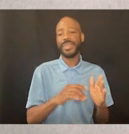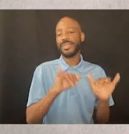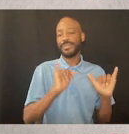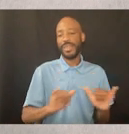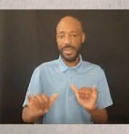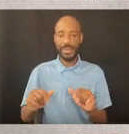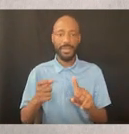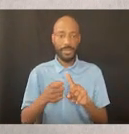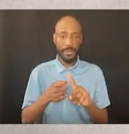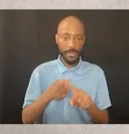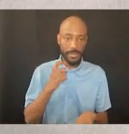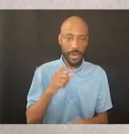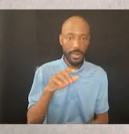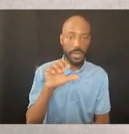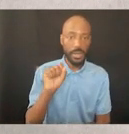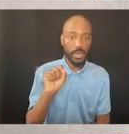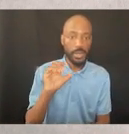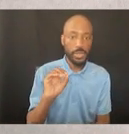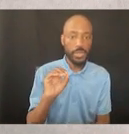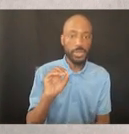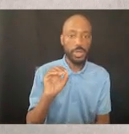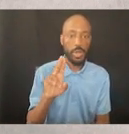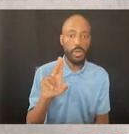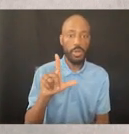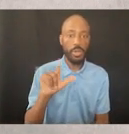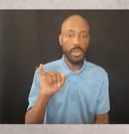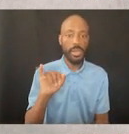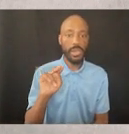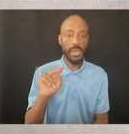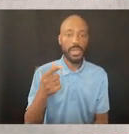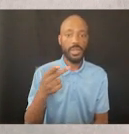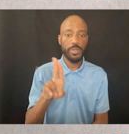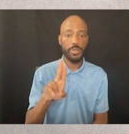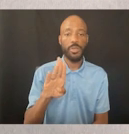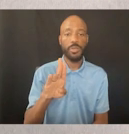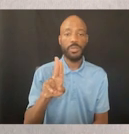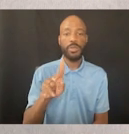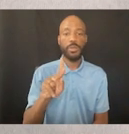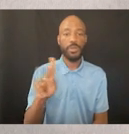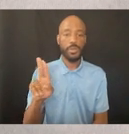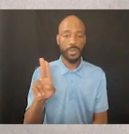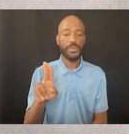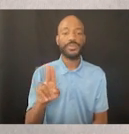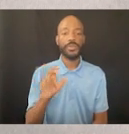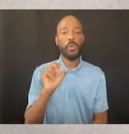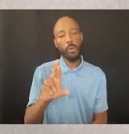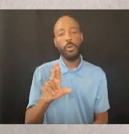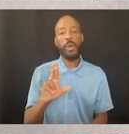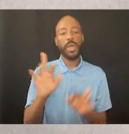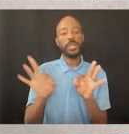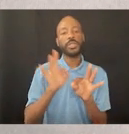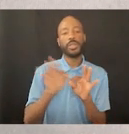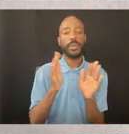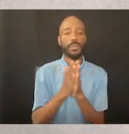Soinju Buku, or Sewing Book, a Japanese magazine. This hat's existence may be based on mishearing